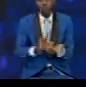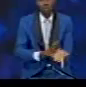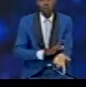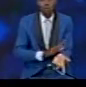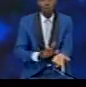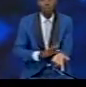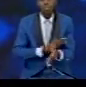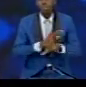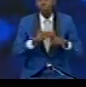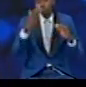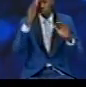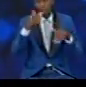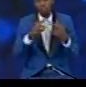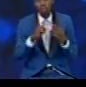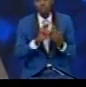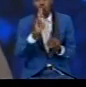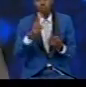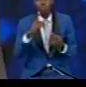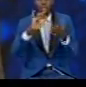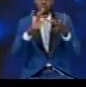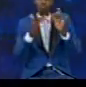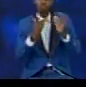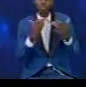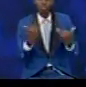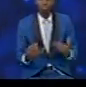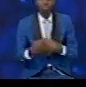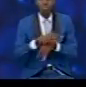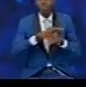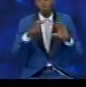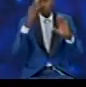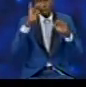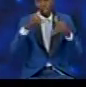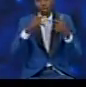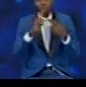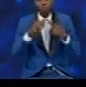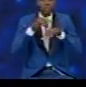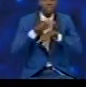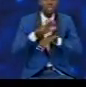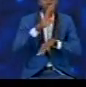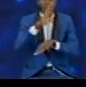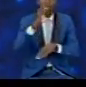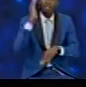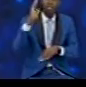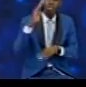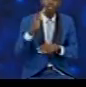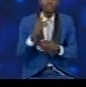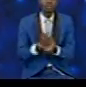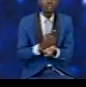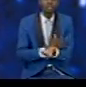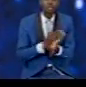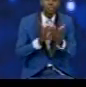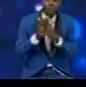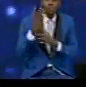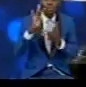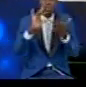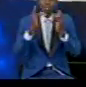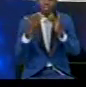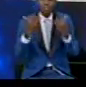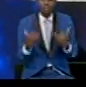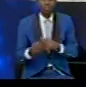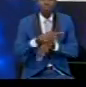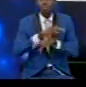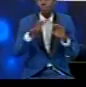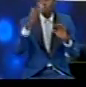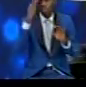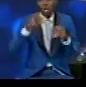know how to use the internet today, if you don't know how to send your lectures, your lesson through internet today, if you do not